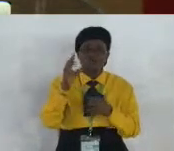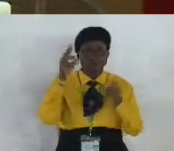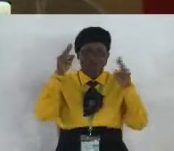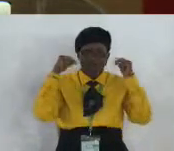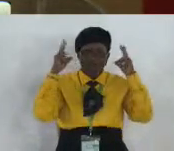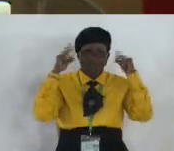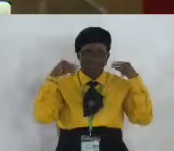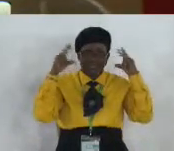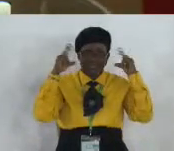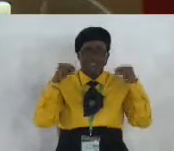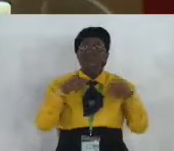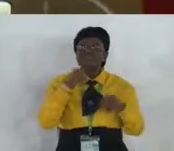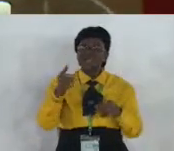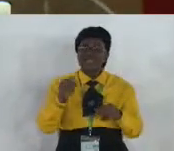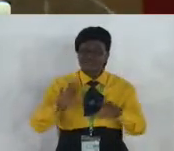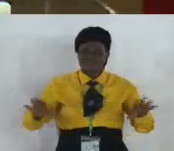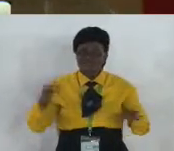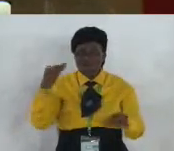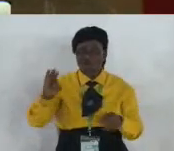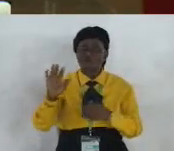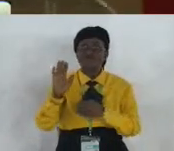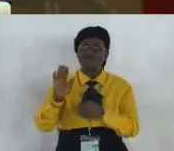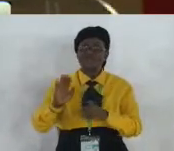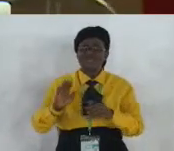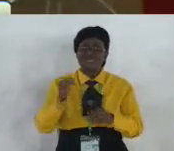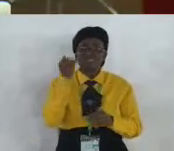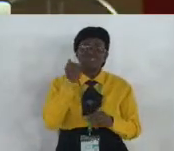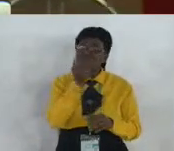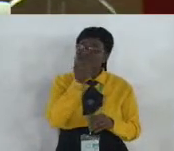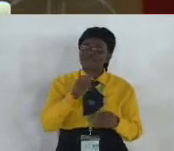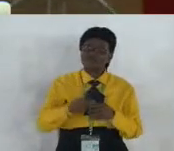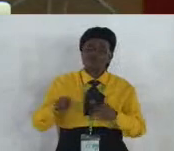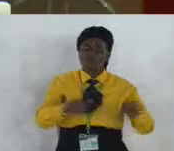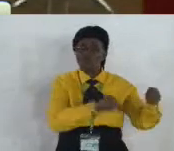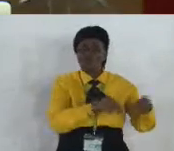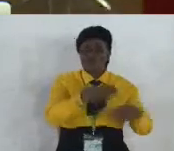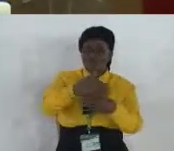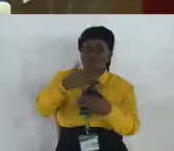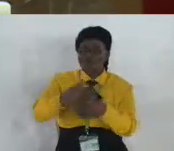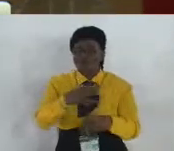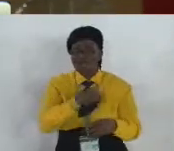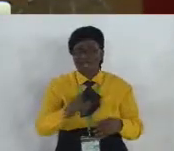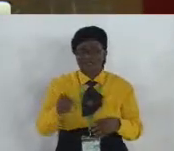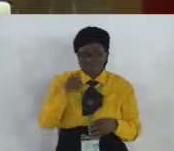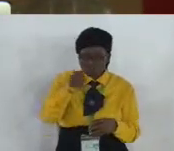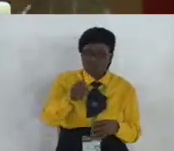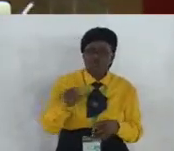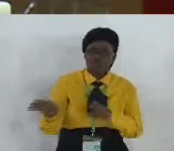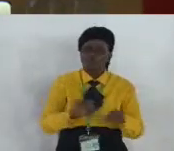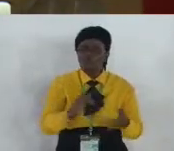tell the children of Israel to move forward. But you do something.